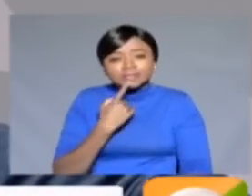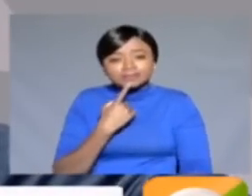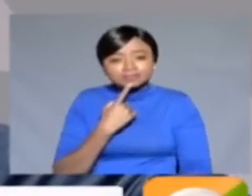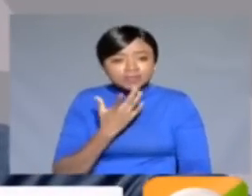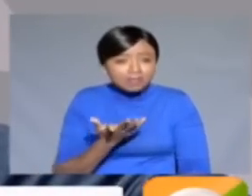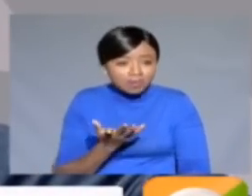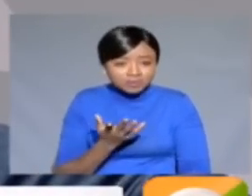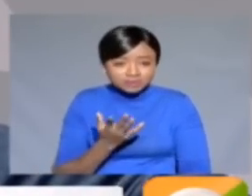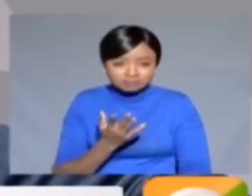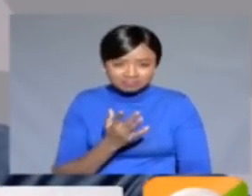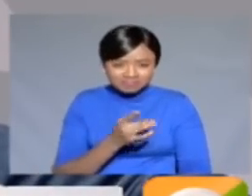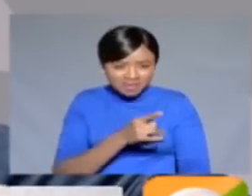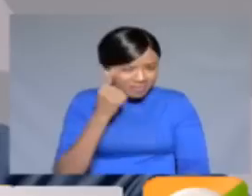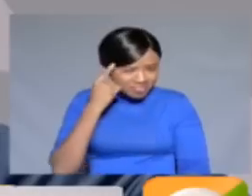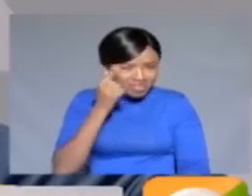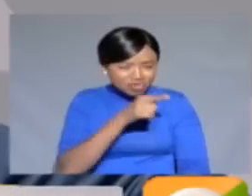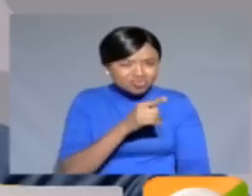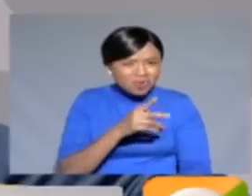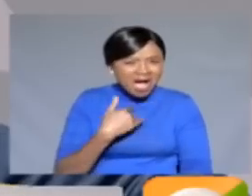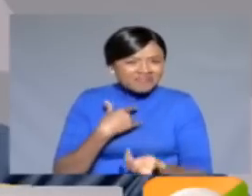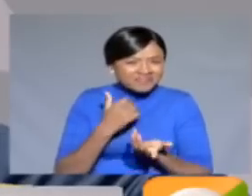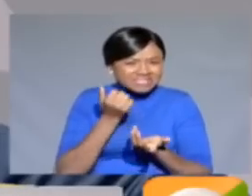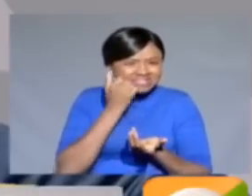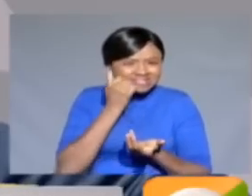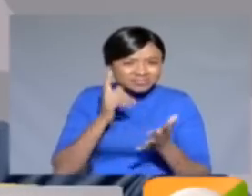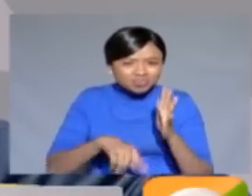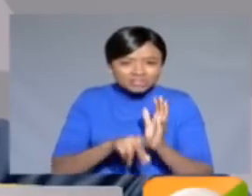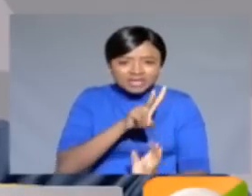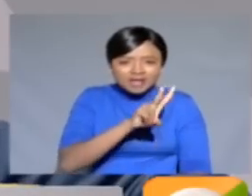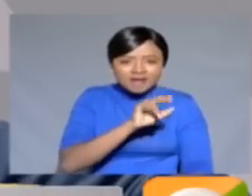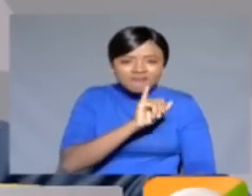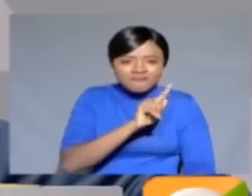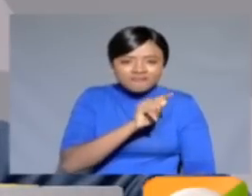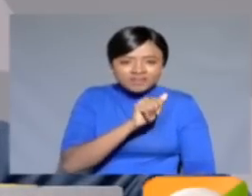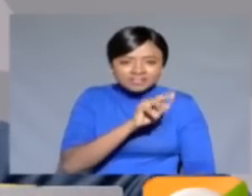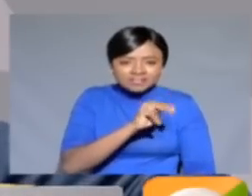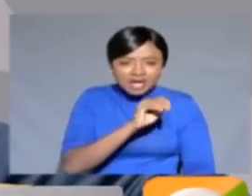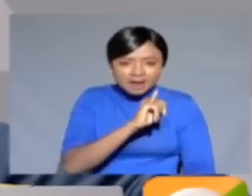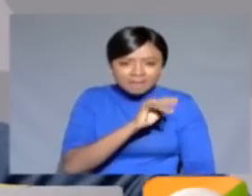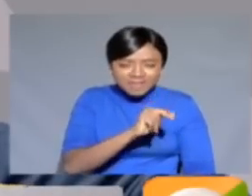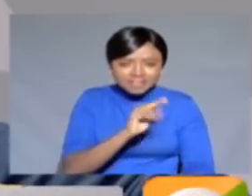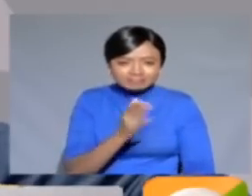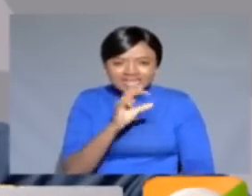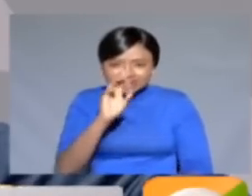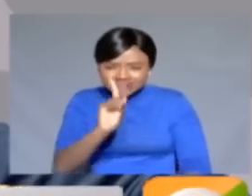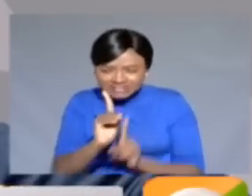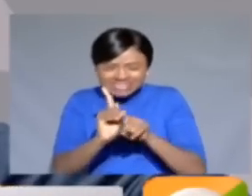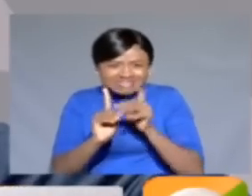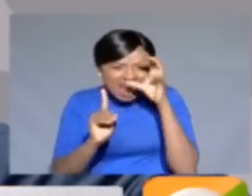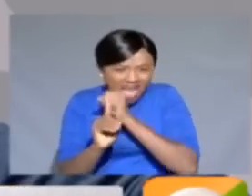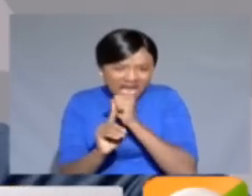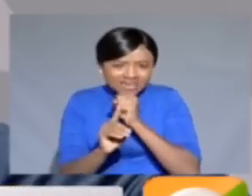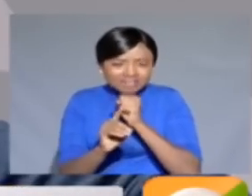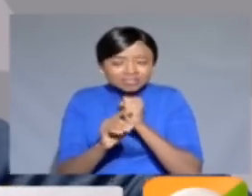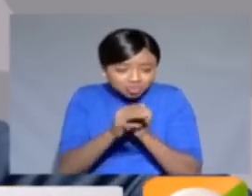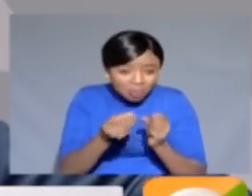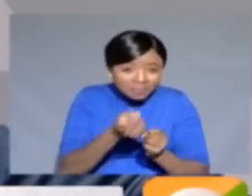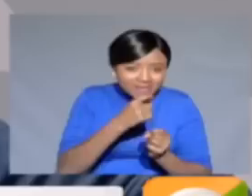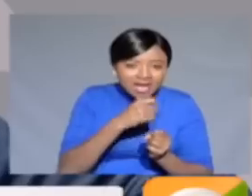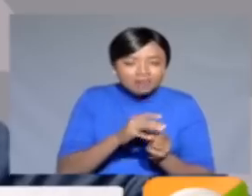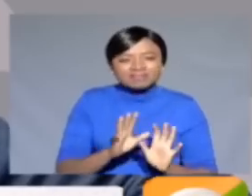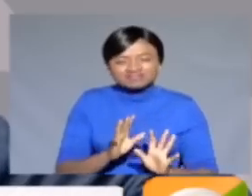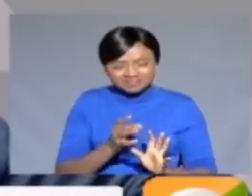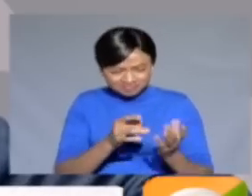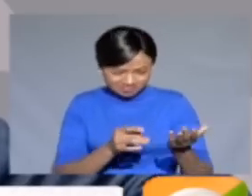who said, "I think you're vitamin D deficient. Here are some supplements." And I said, "Look, okay, let me go see a proper